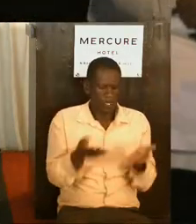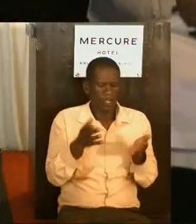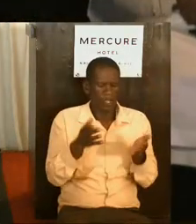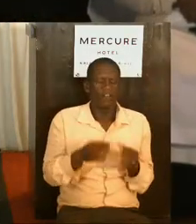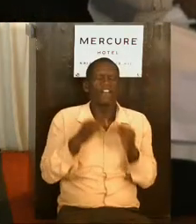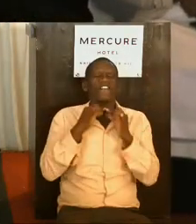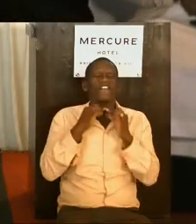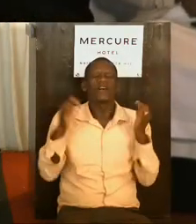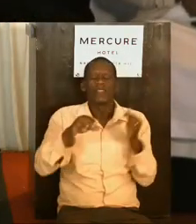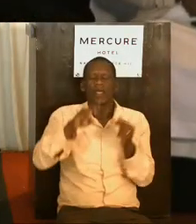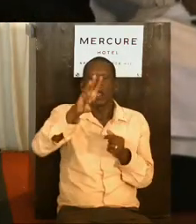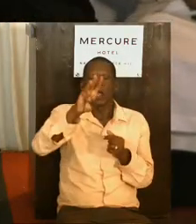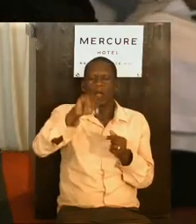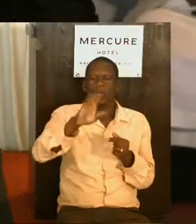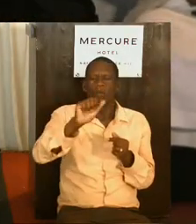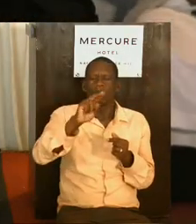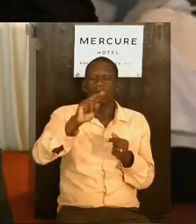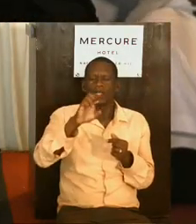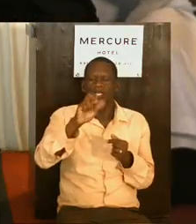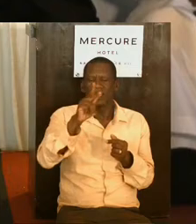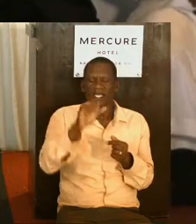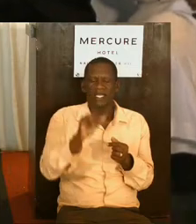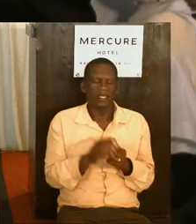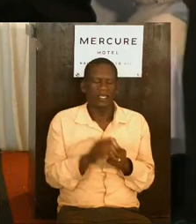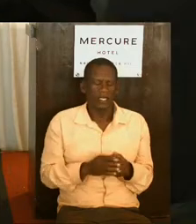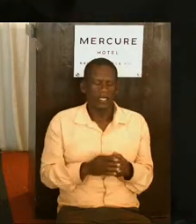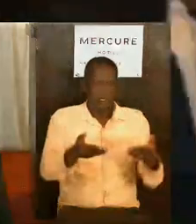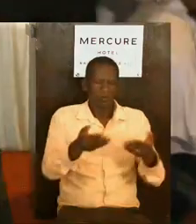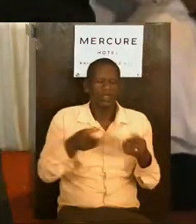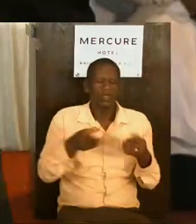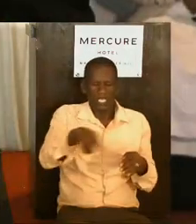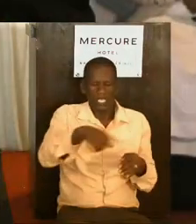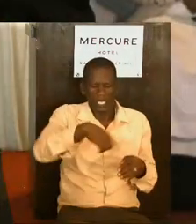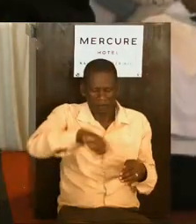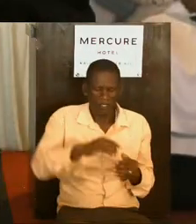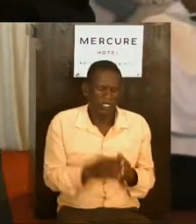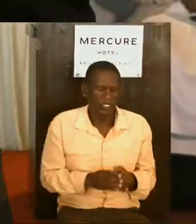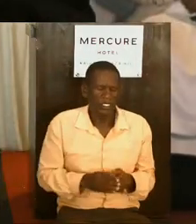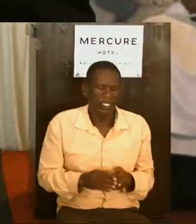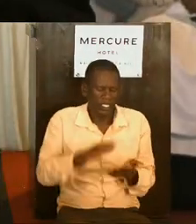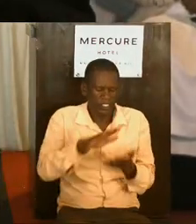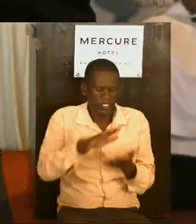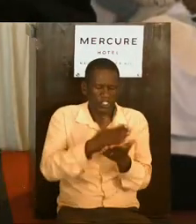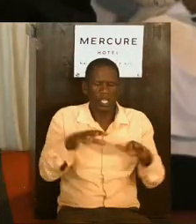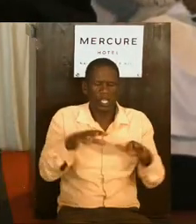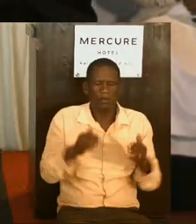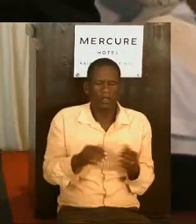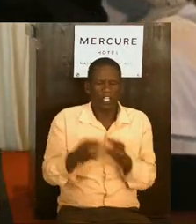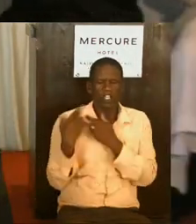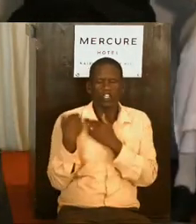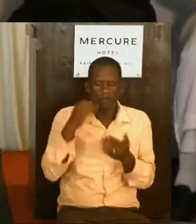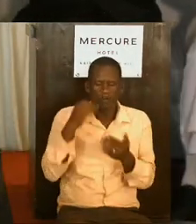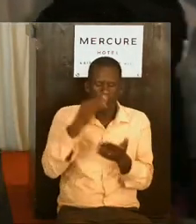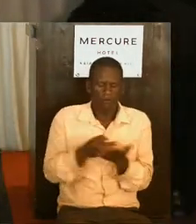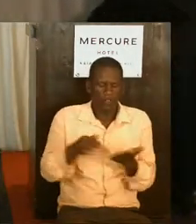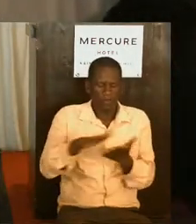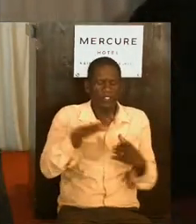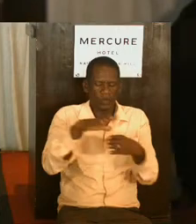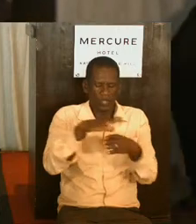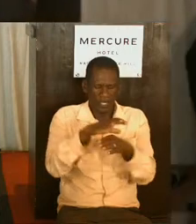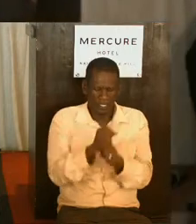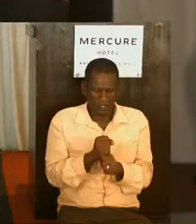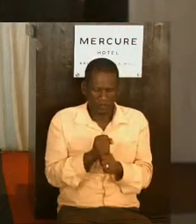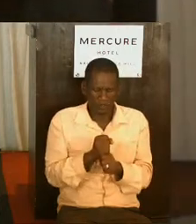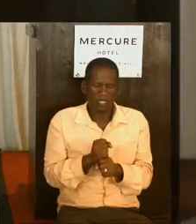father Monique to give us um on the session of the role of faith-based organizations